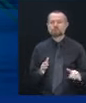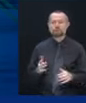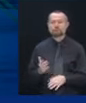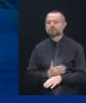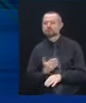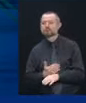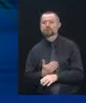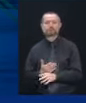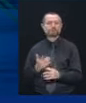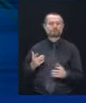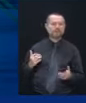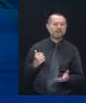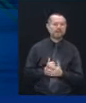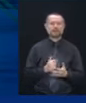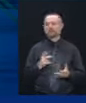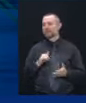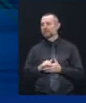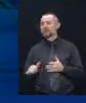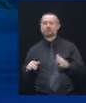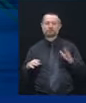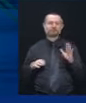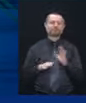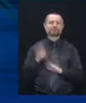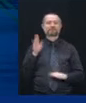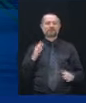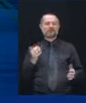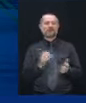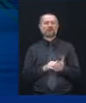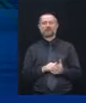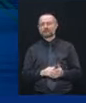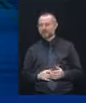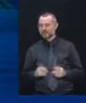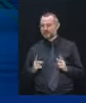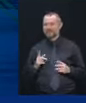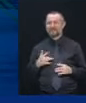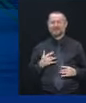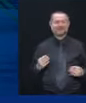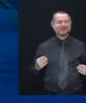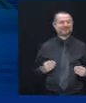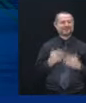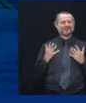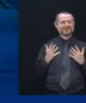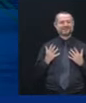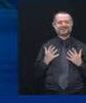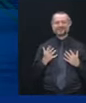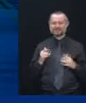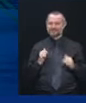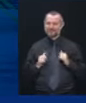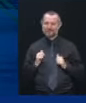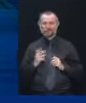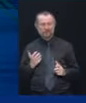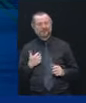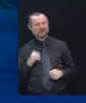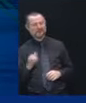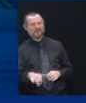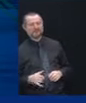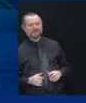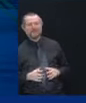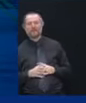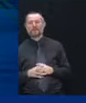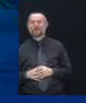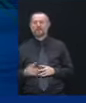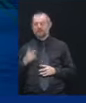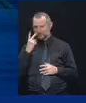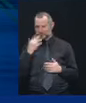New York and bringing joy to people. So they've already enlisted quite